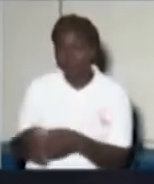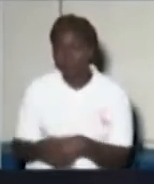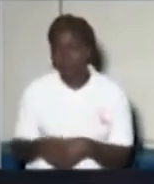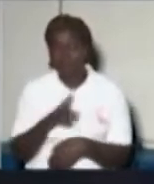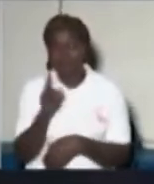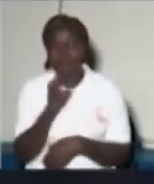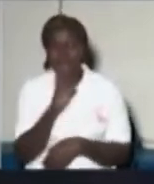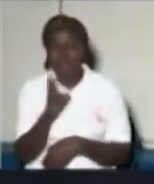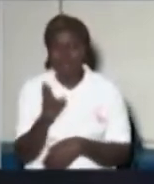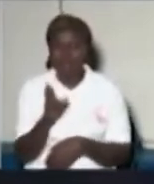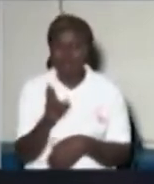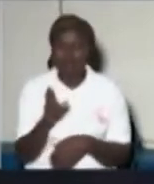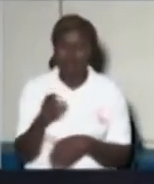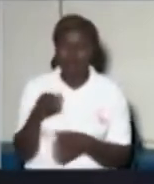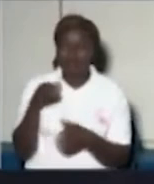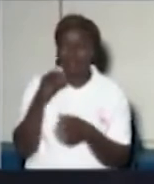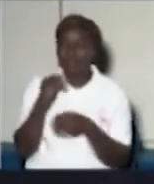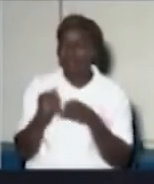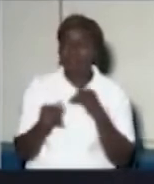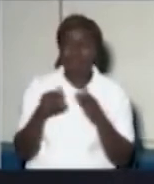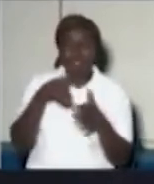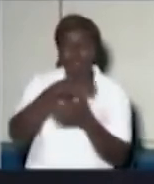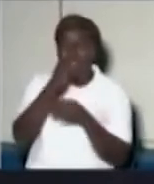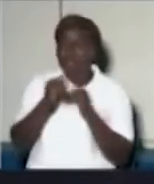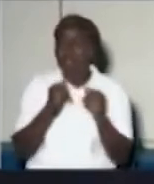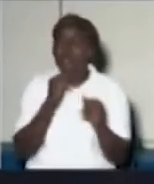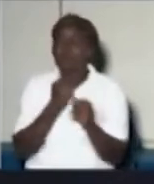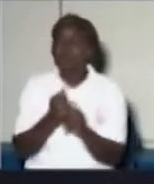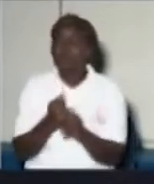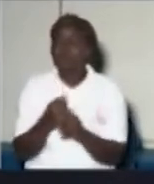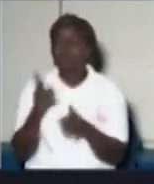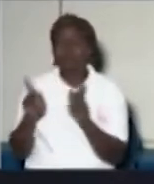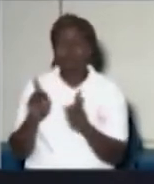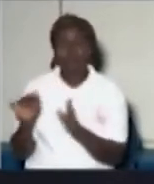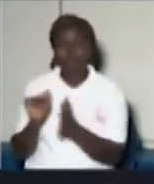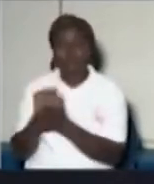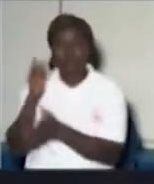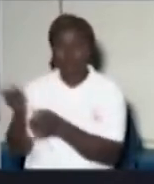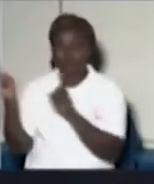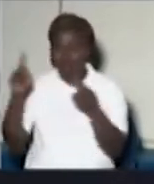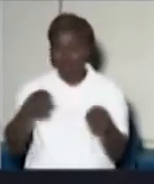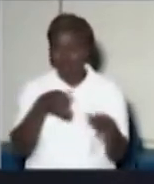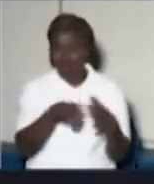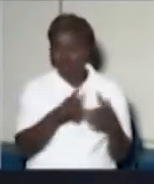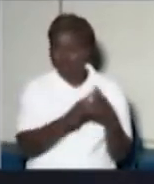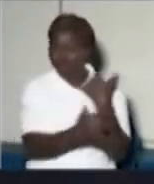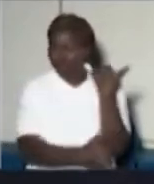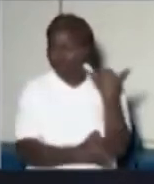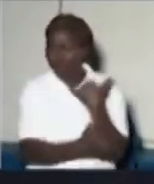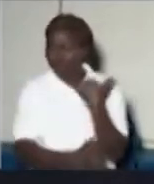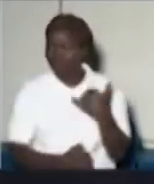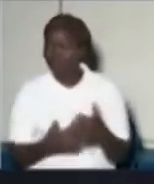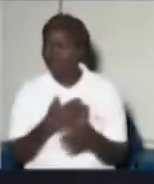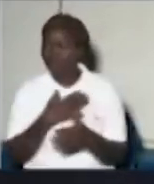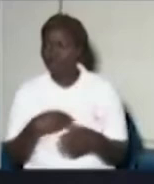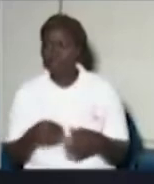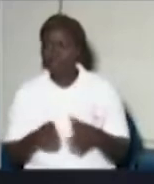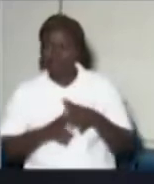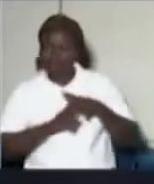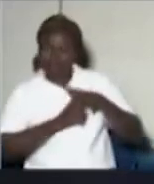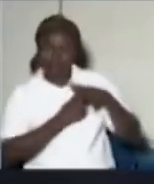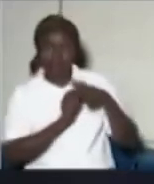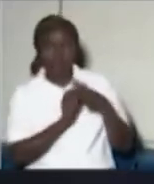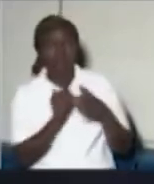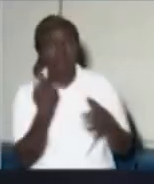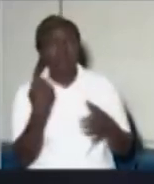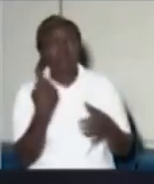are international investors and local investors that will come to this country to come and establish industry, thereby